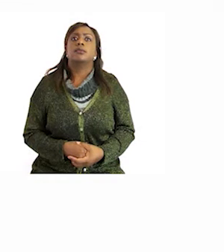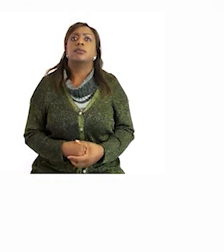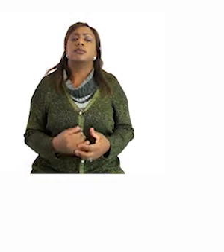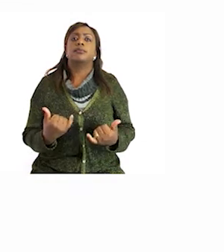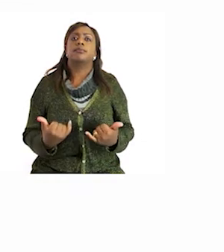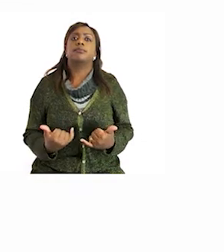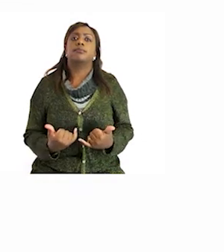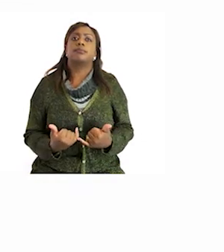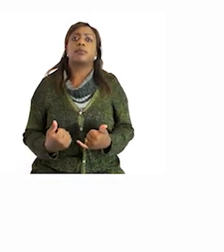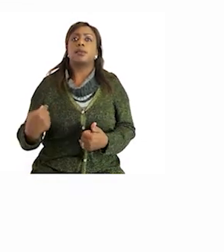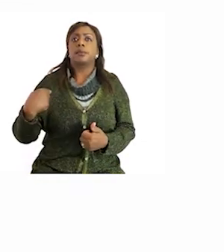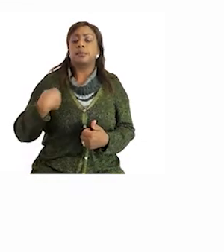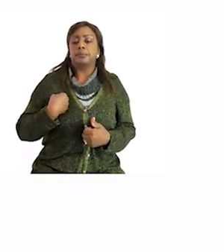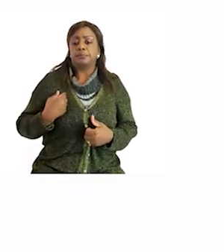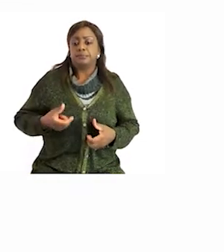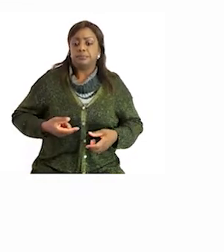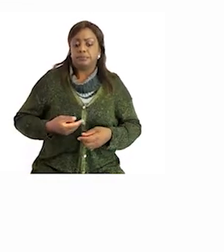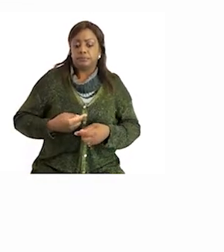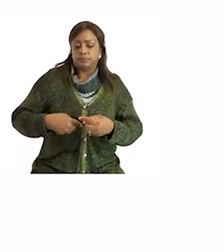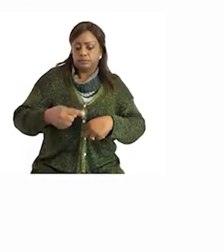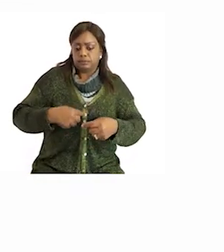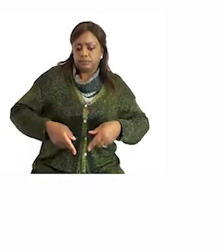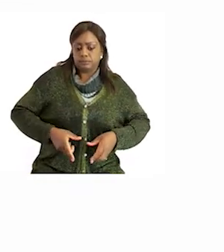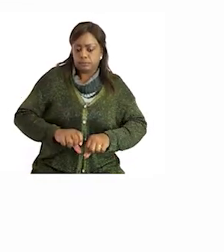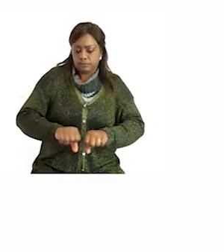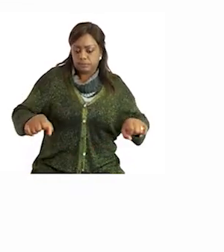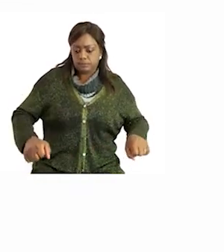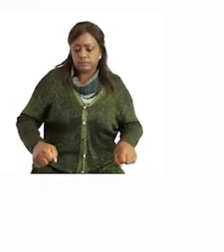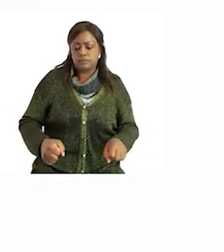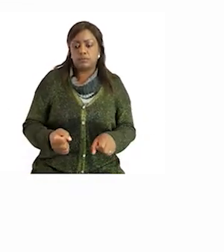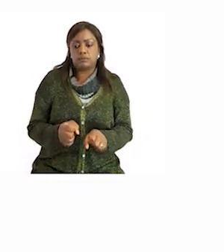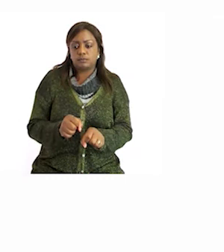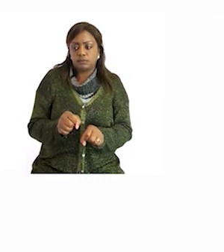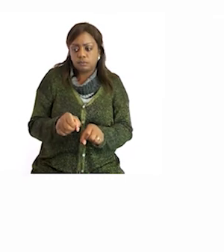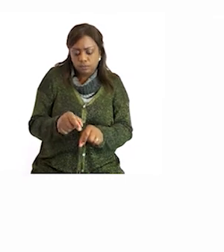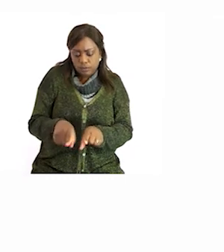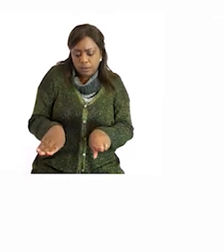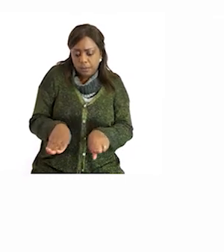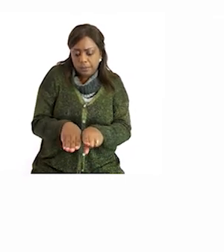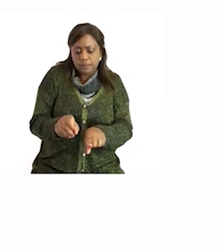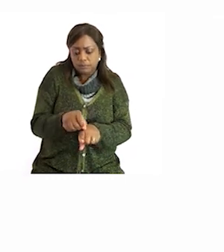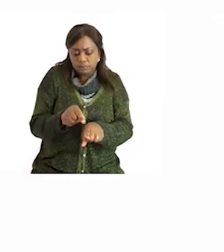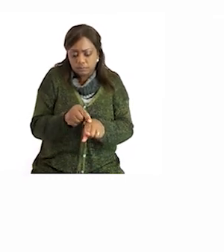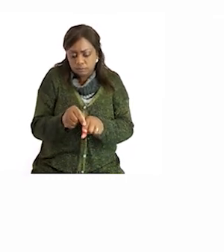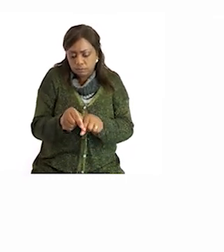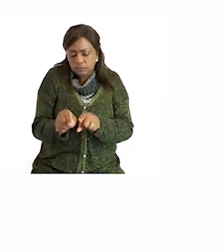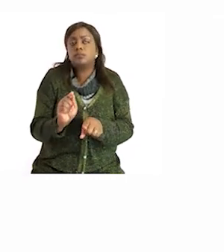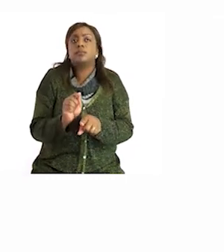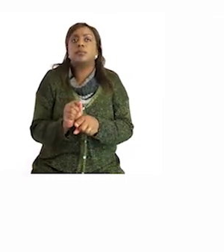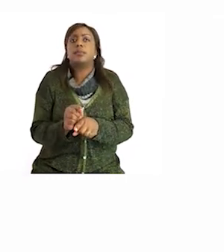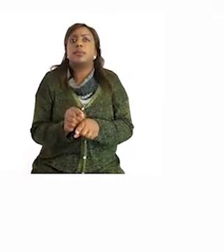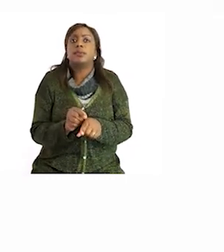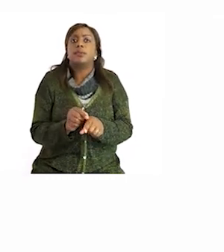Now, the male reproductive system also produces, maintains, transports, and nourishes